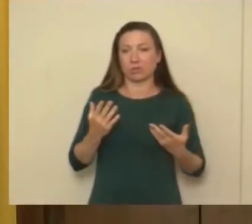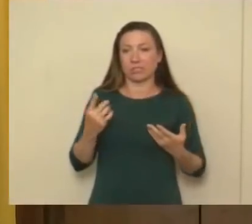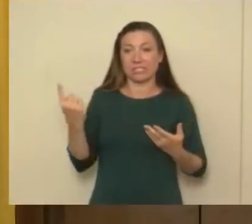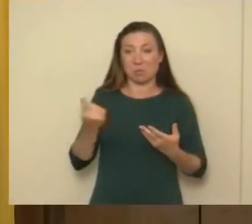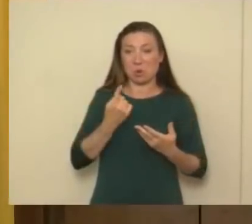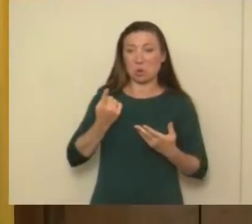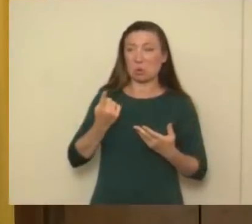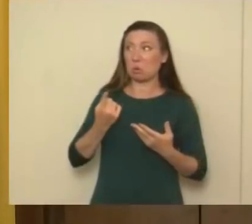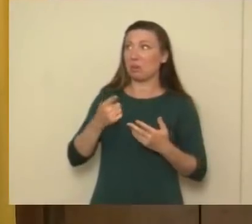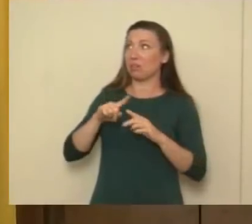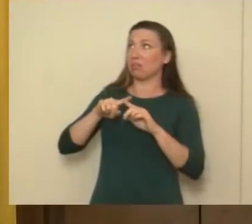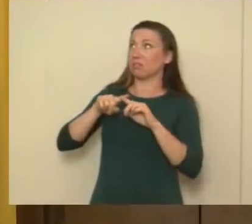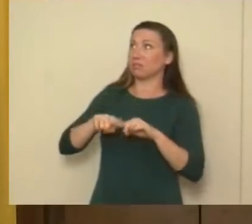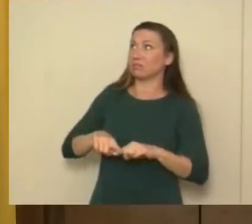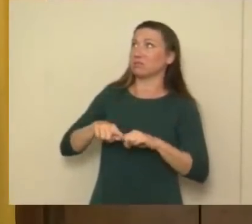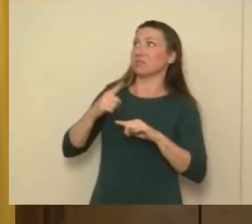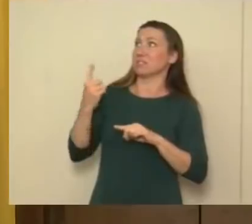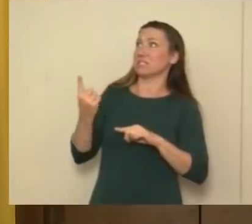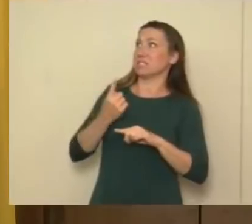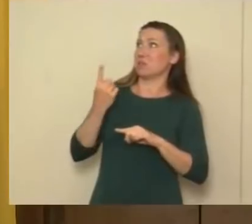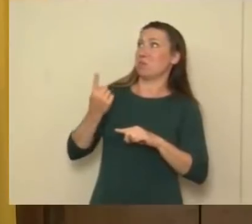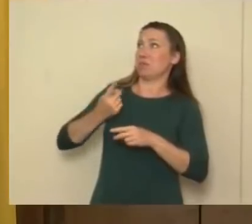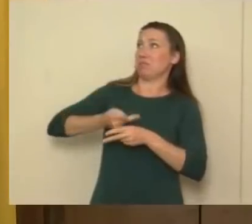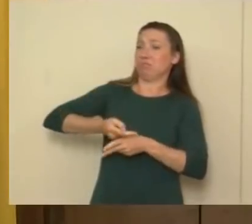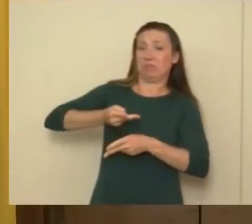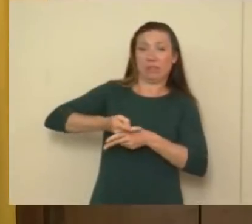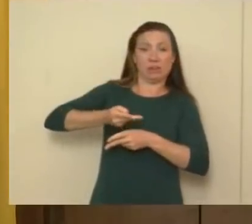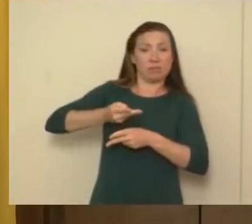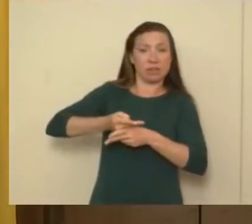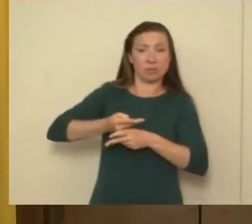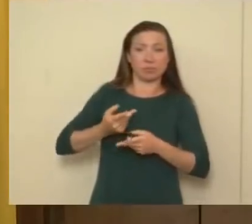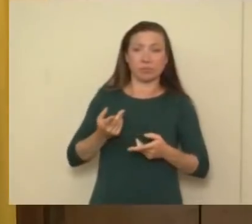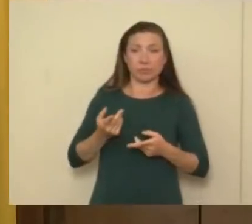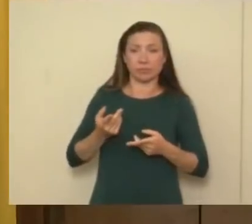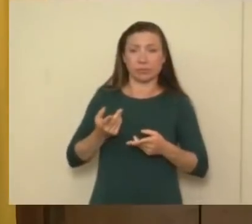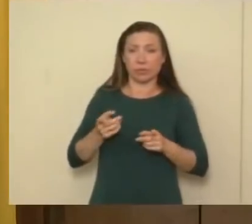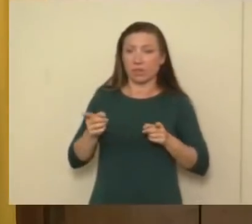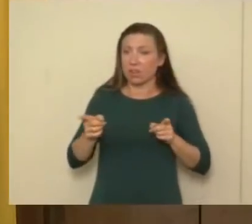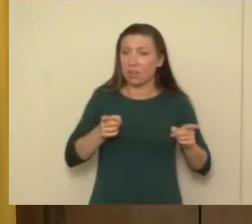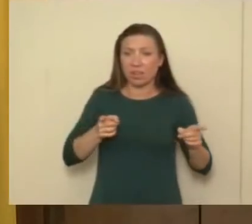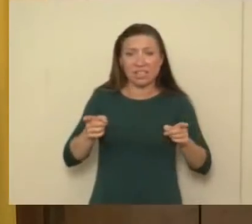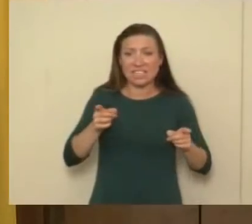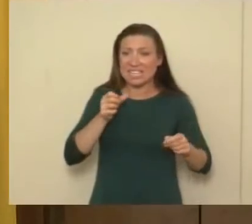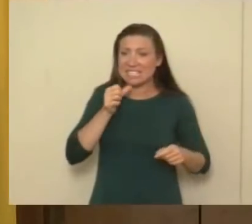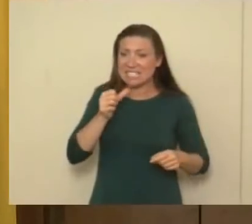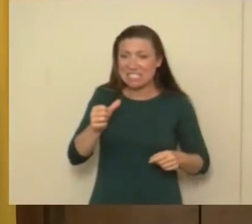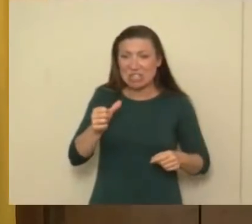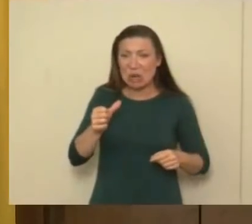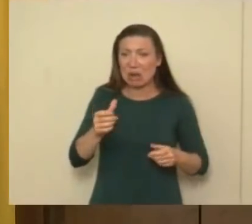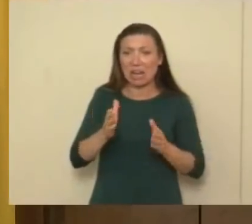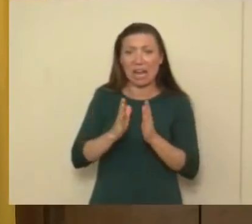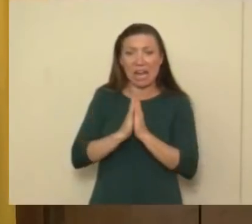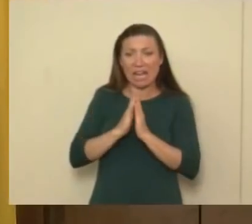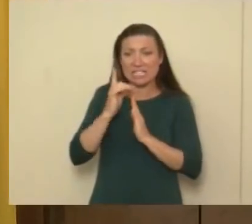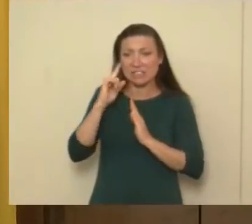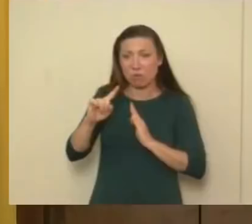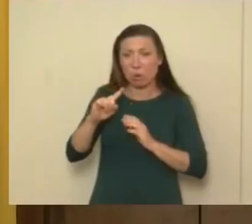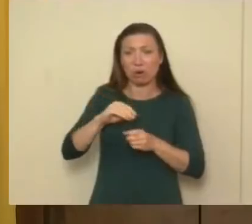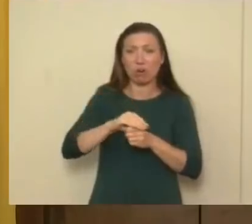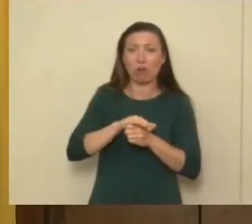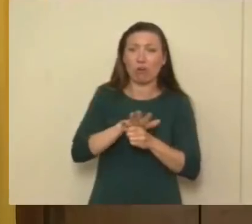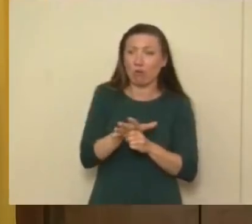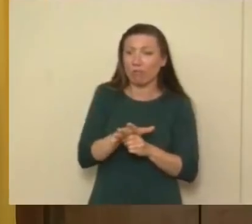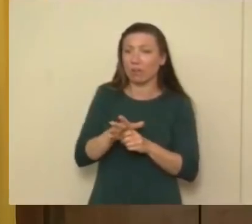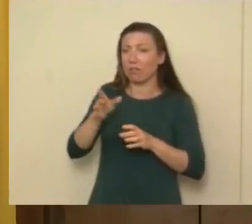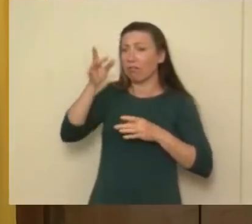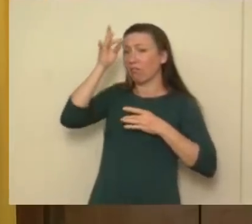dependent on a system of care, they didn't invite these risks or this pandemic.